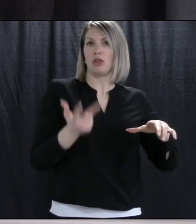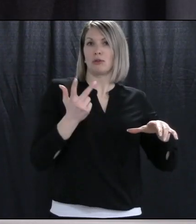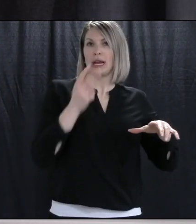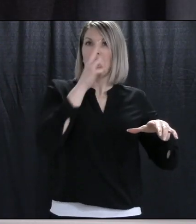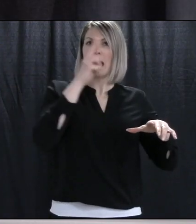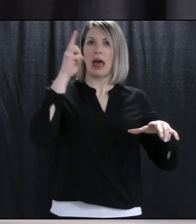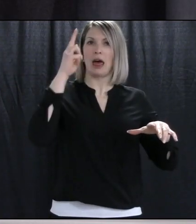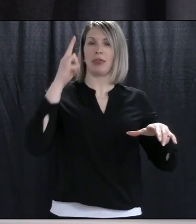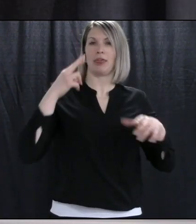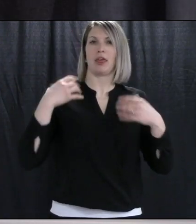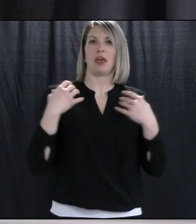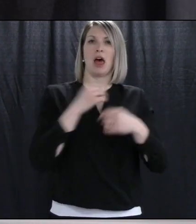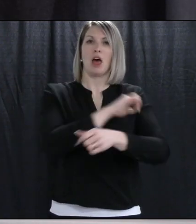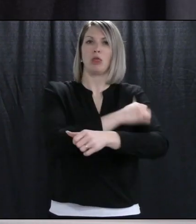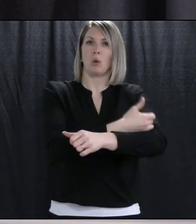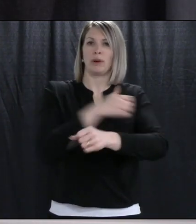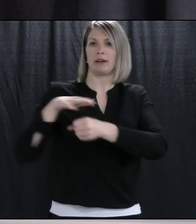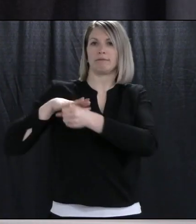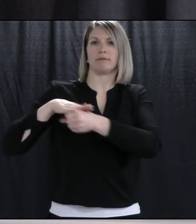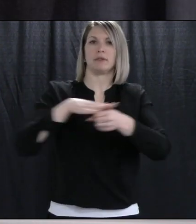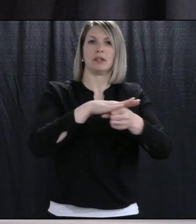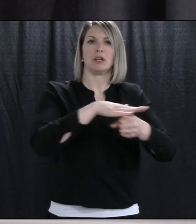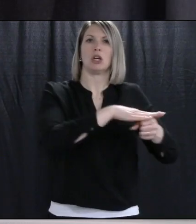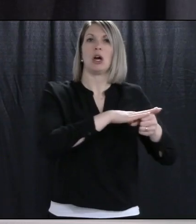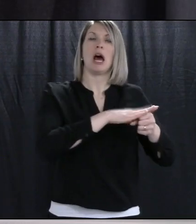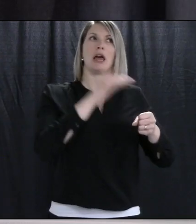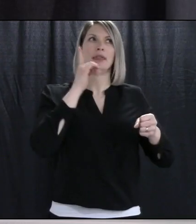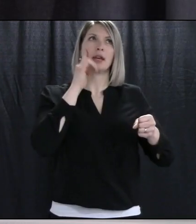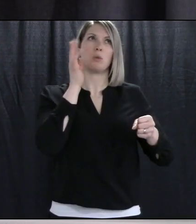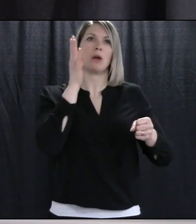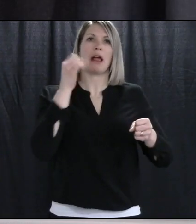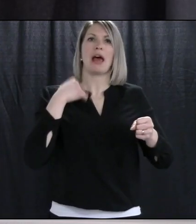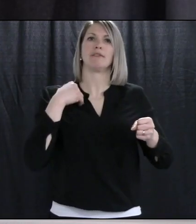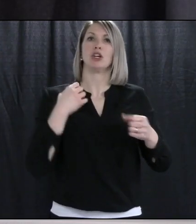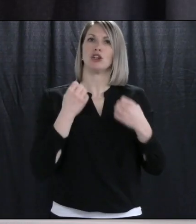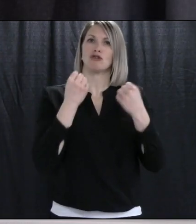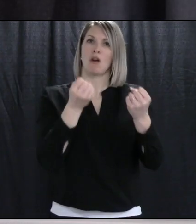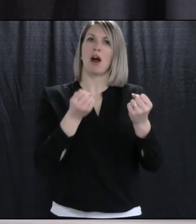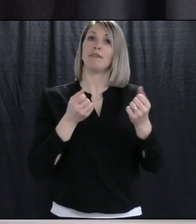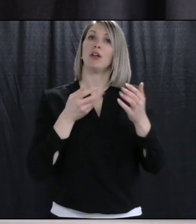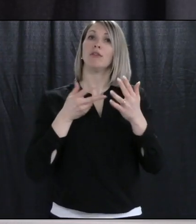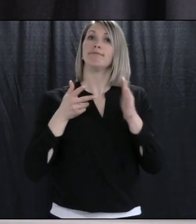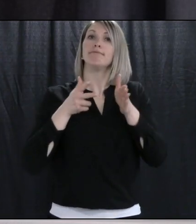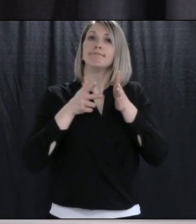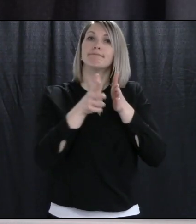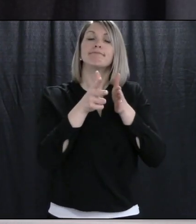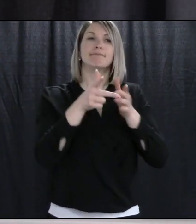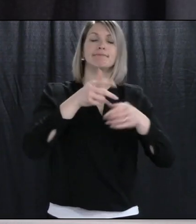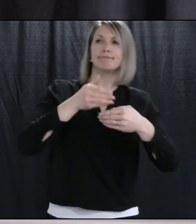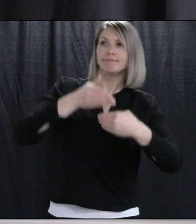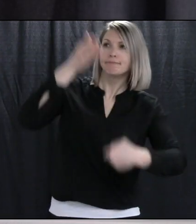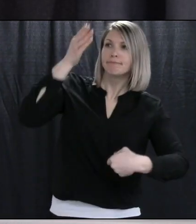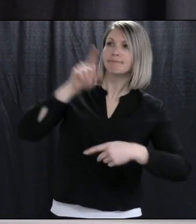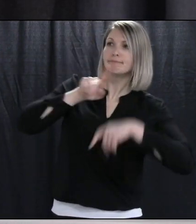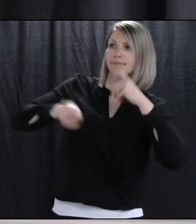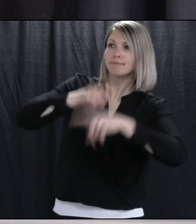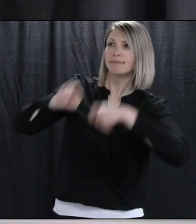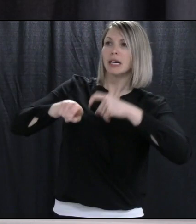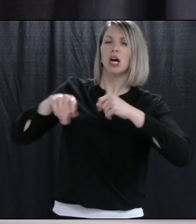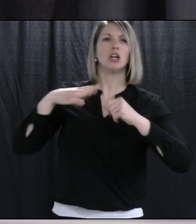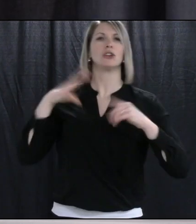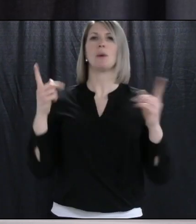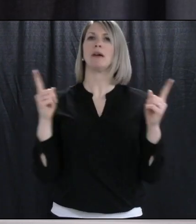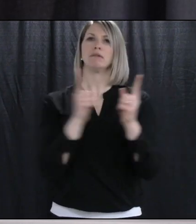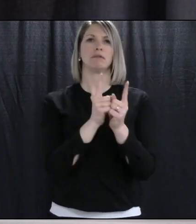island are looking at a drive-through model. This is efficient, by appointment, and will minimize exposure of